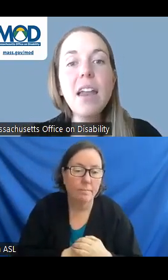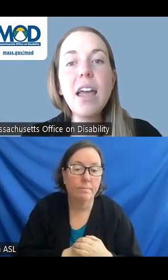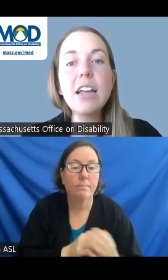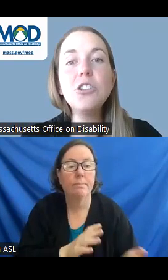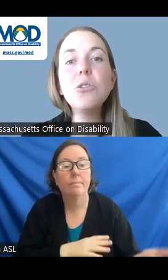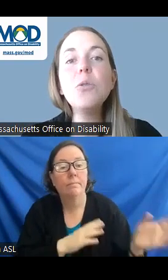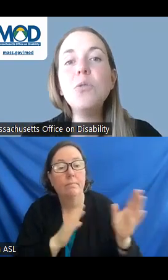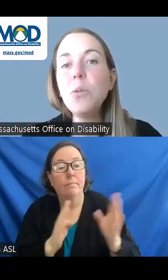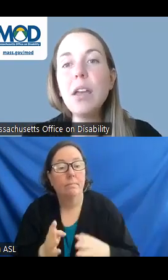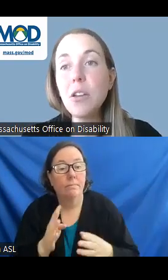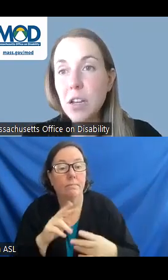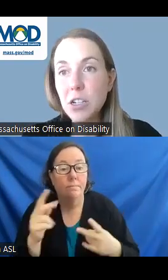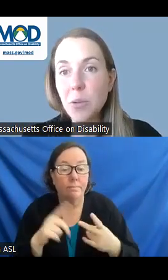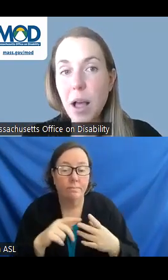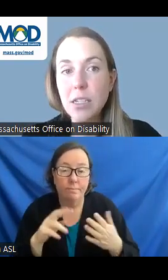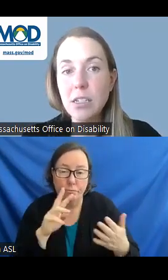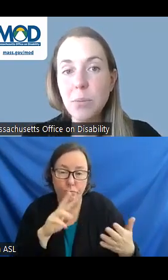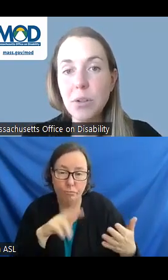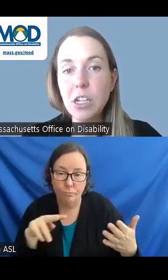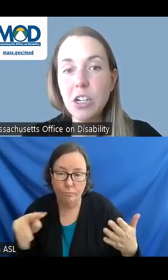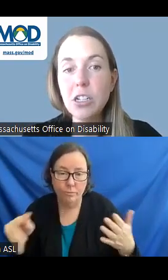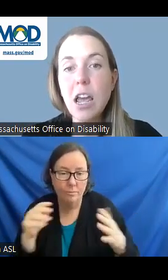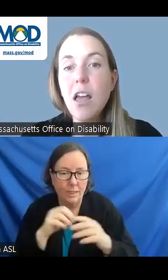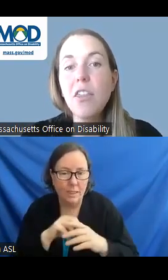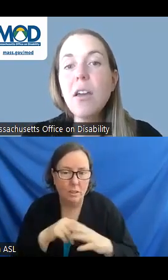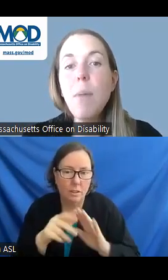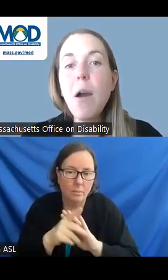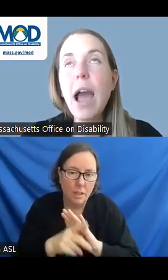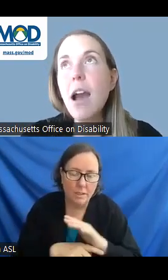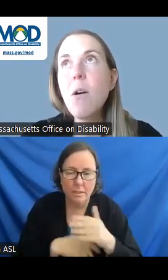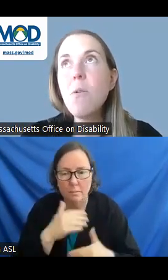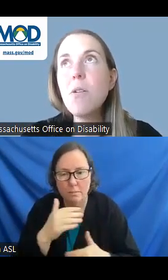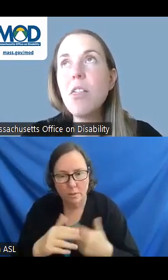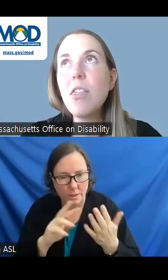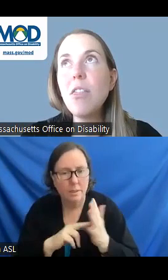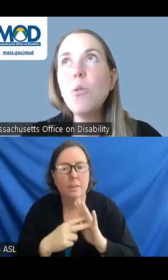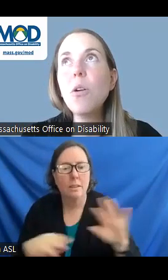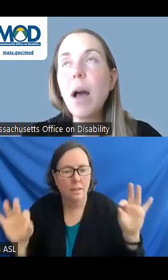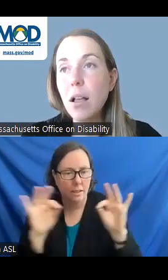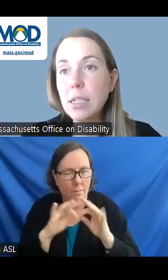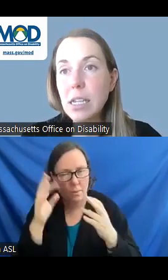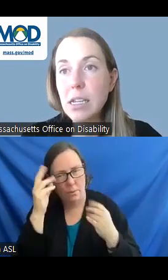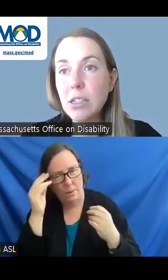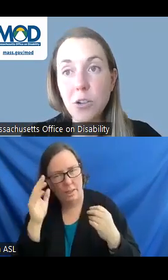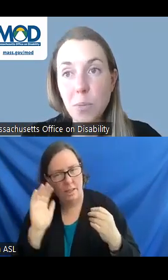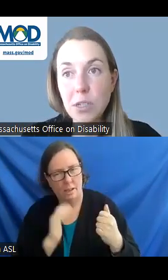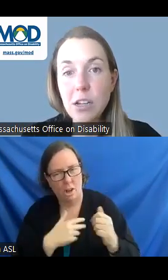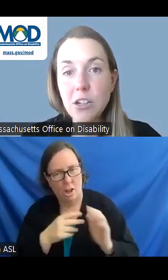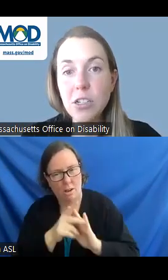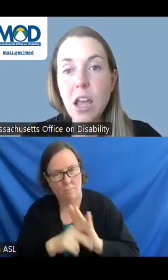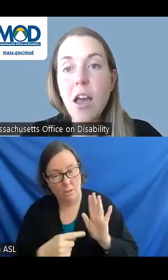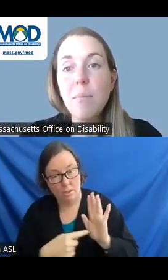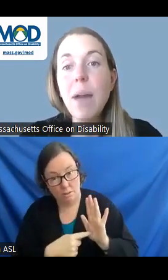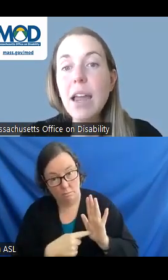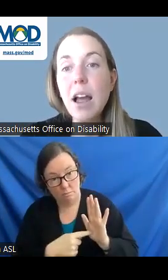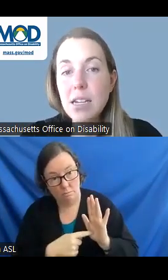And then as you're reviewing your internal policies and procedures, think about how your policies or your